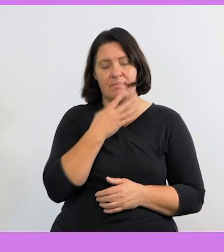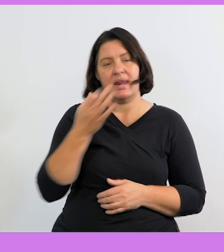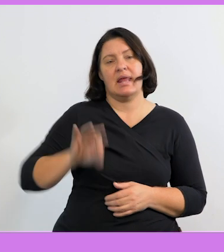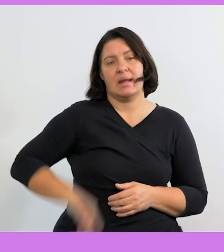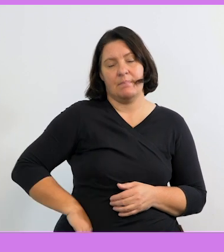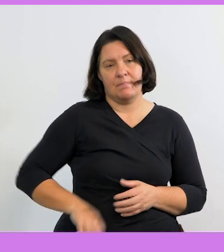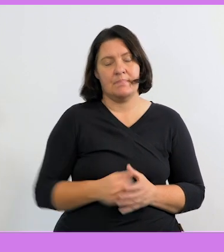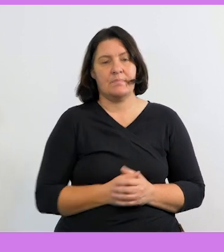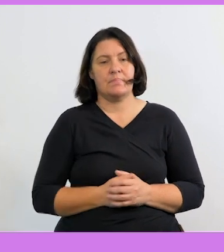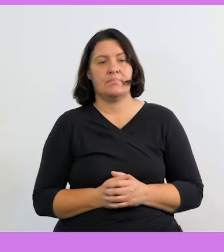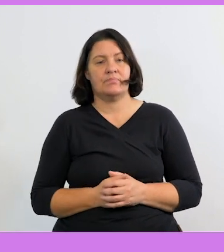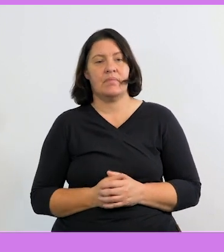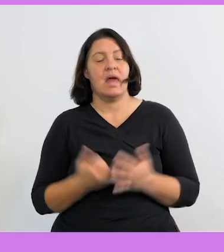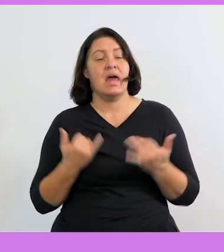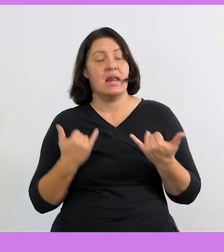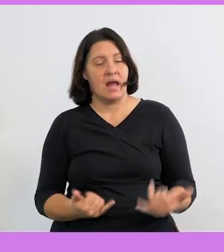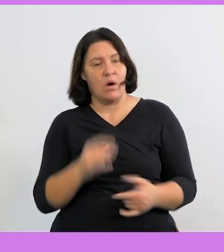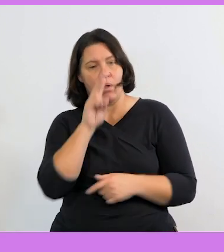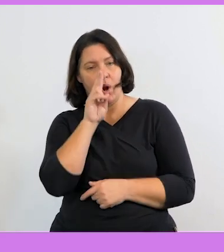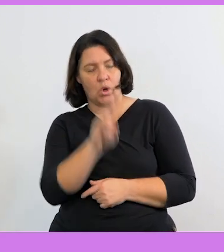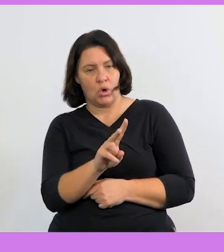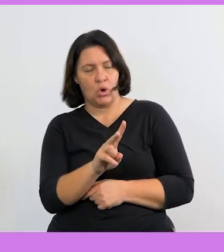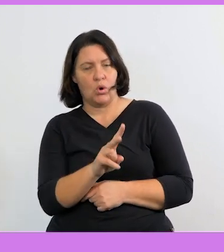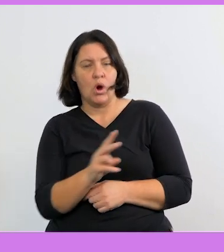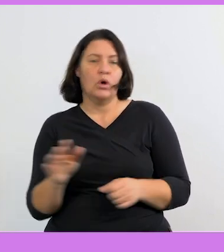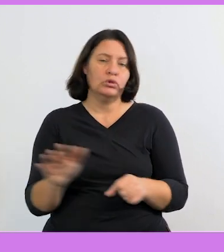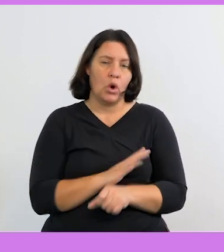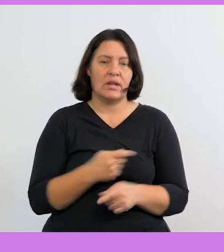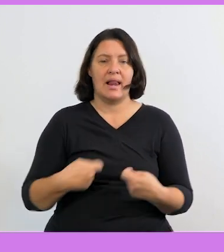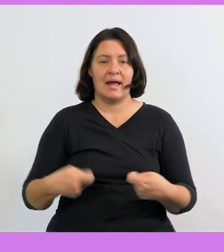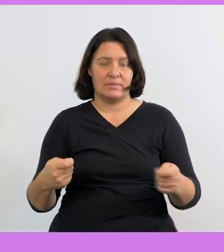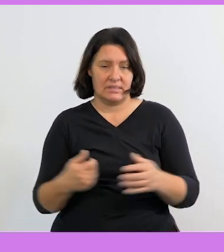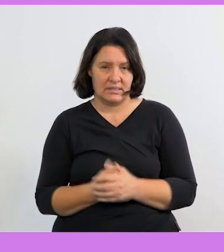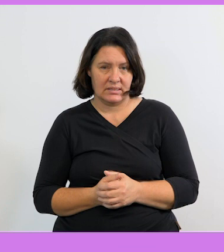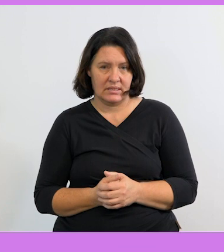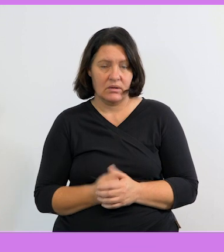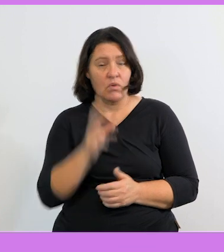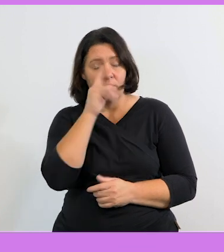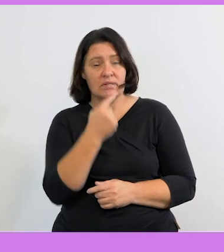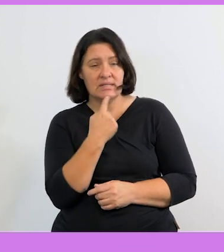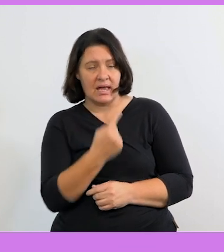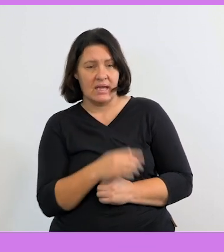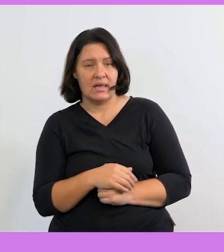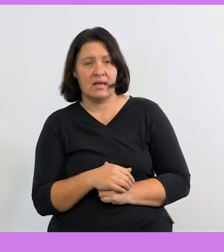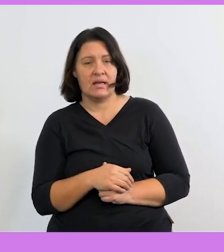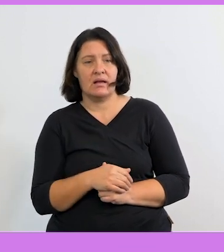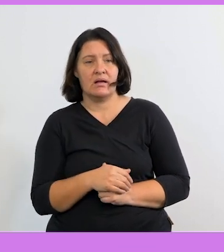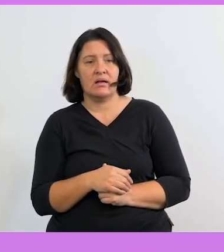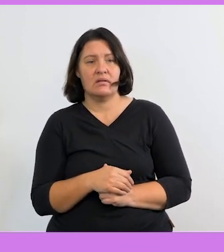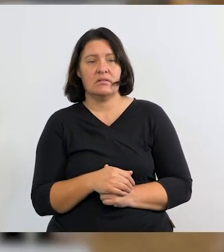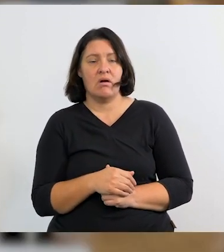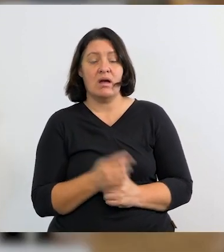that is our income. Then, now I'll look at the total expenses, right? So remember we said, even though